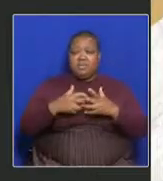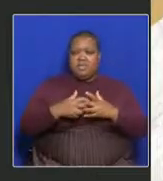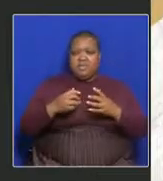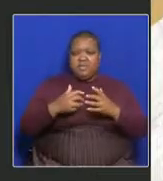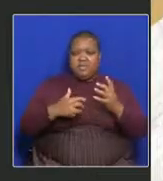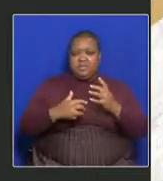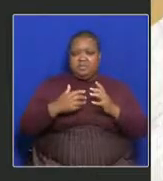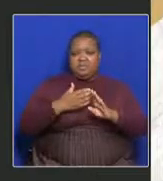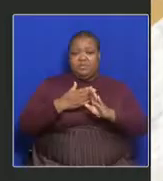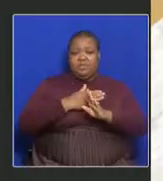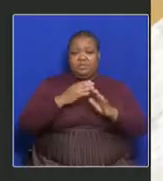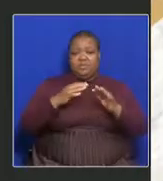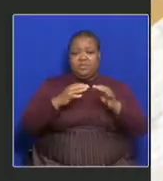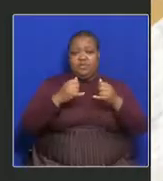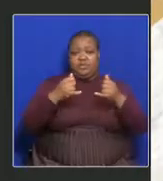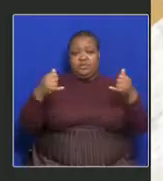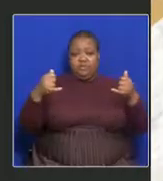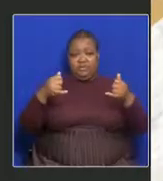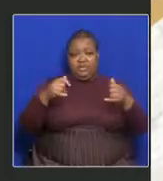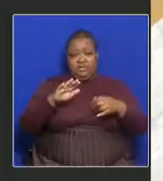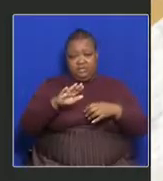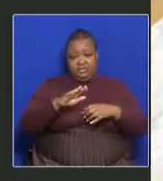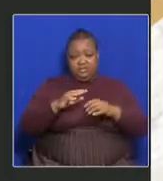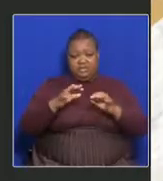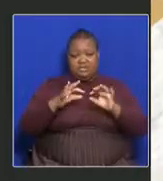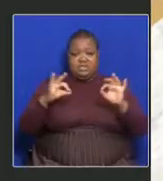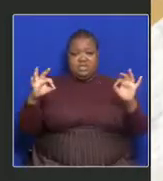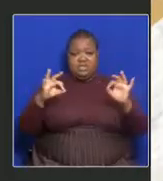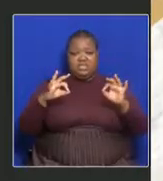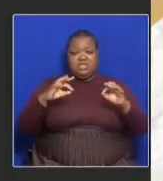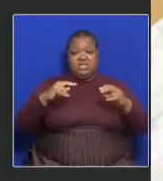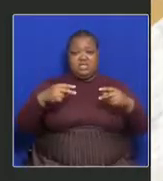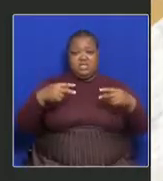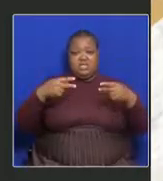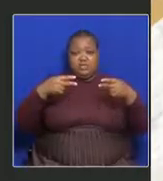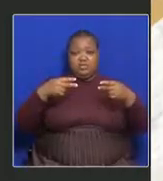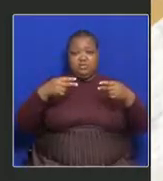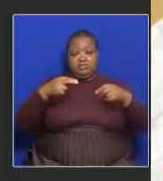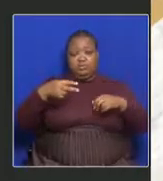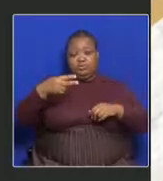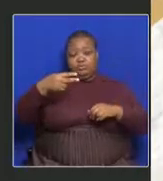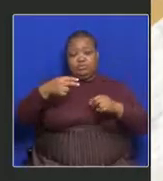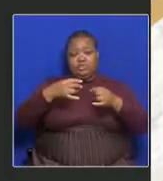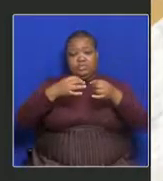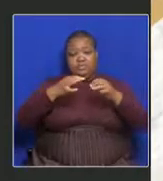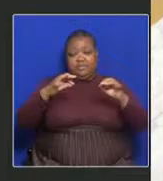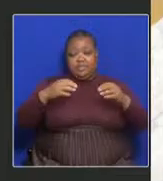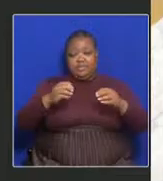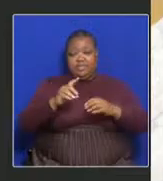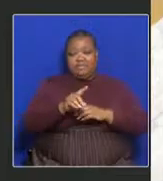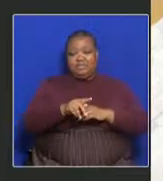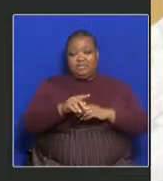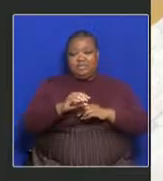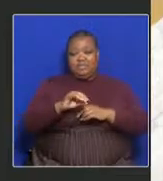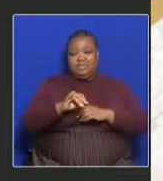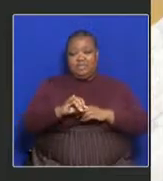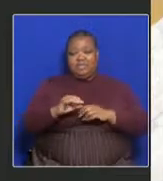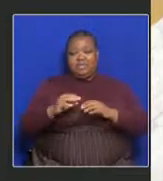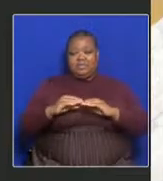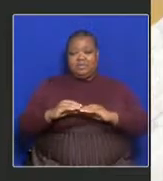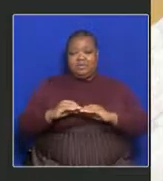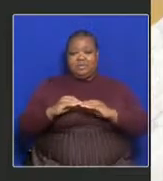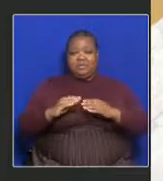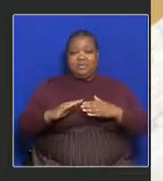or a sentence or two before that, where it starts, the DPCI members on the scene did not have any seals with us.